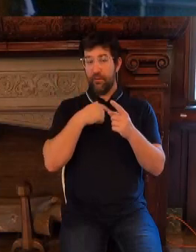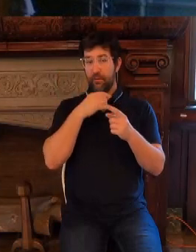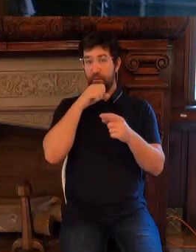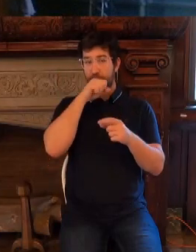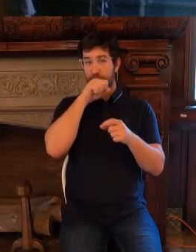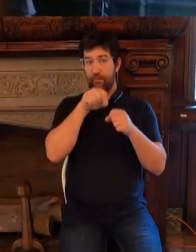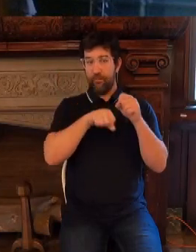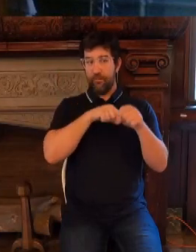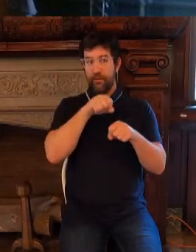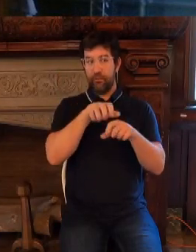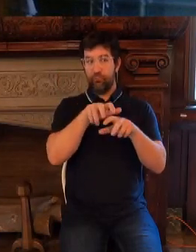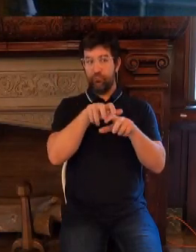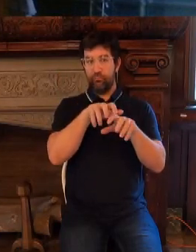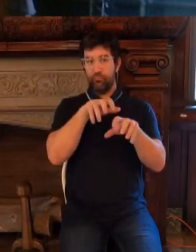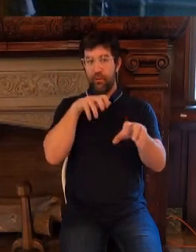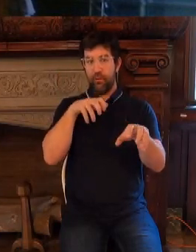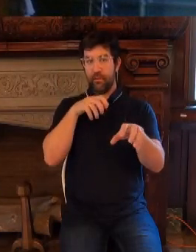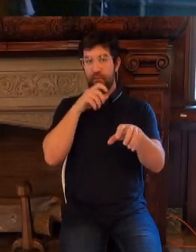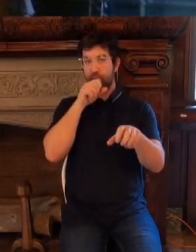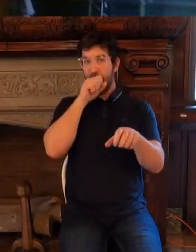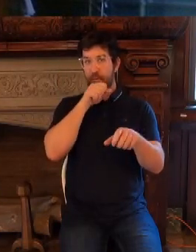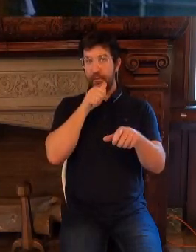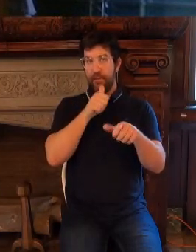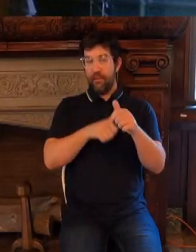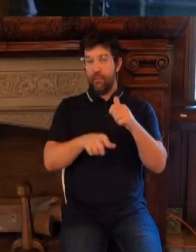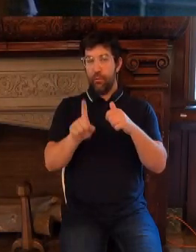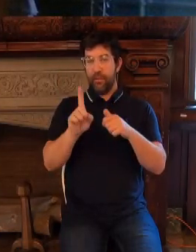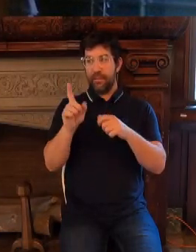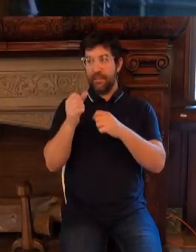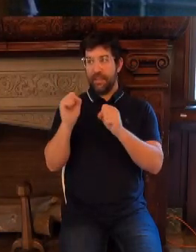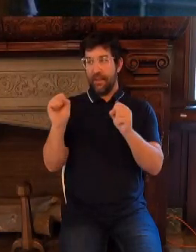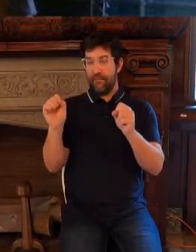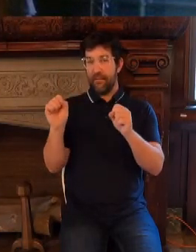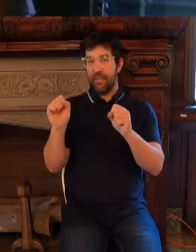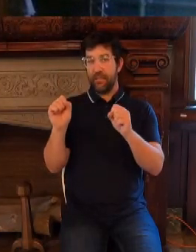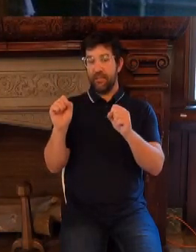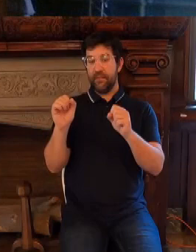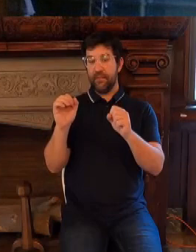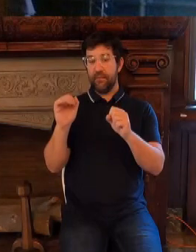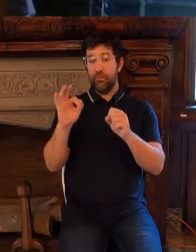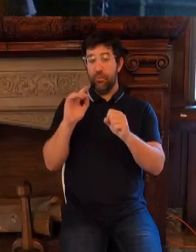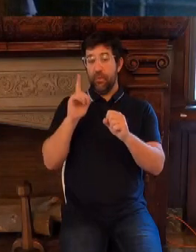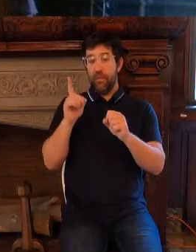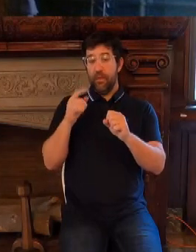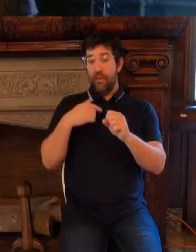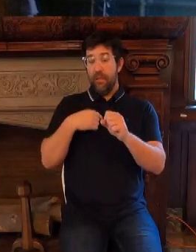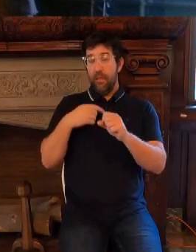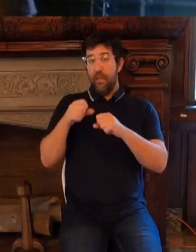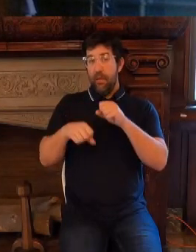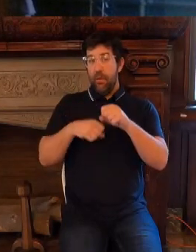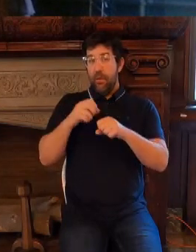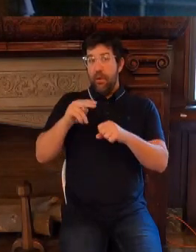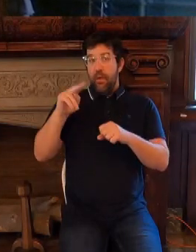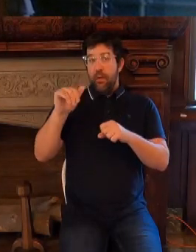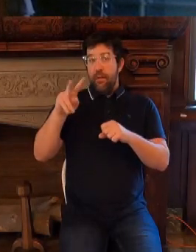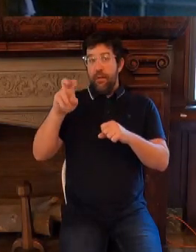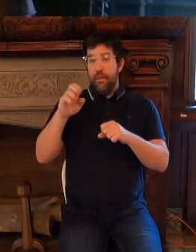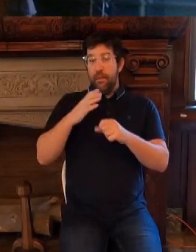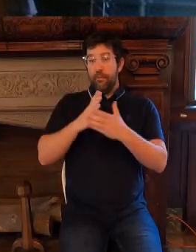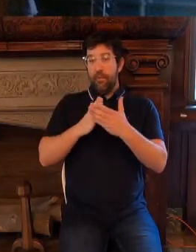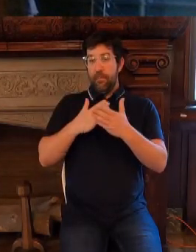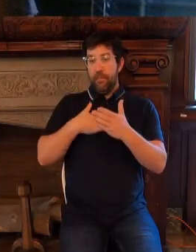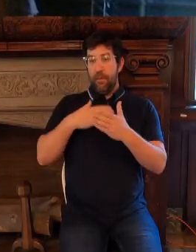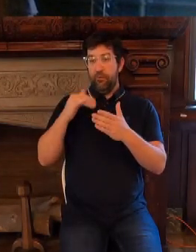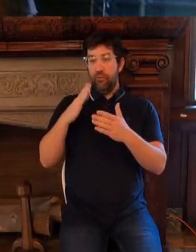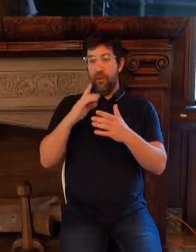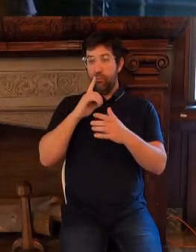bicycle traffic. I love it everywhere. Everywhere where it's safe. And it's, I ride North Avenue frequently. And so as part of my job, like I can't